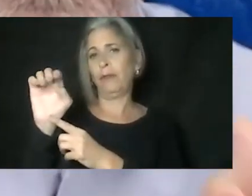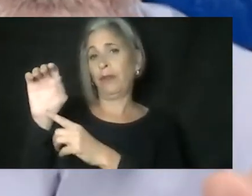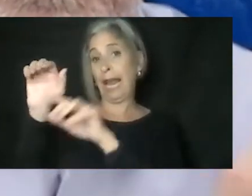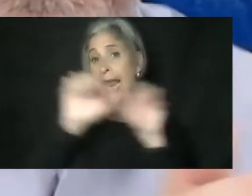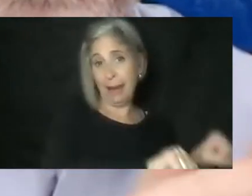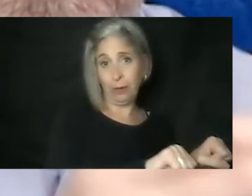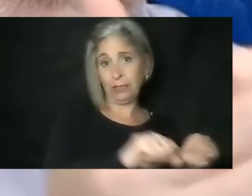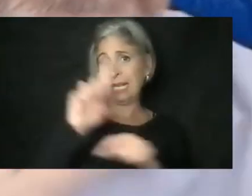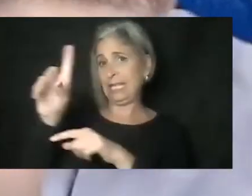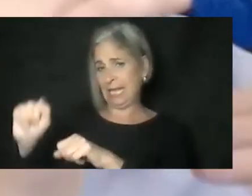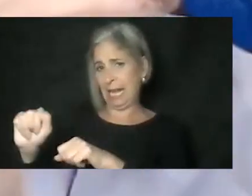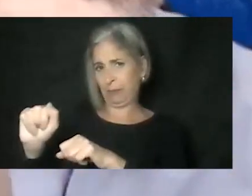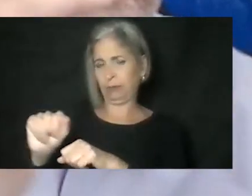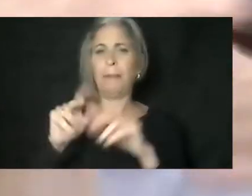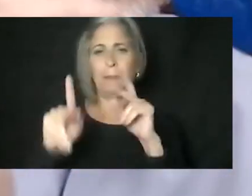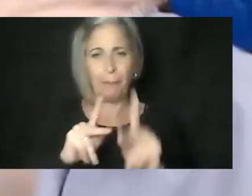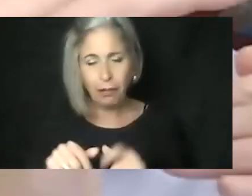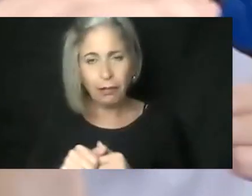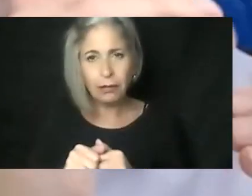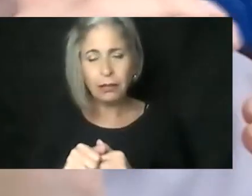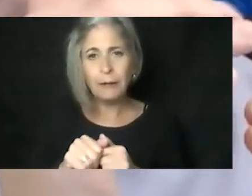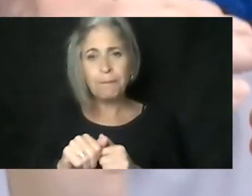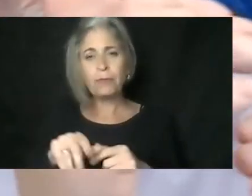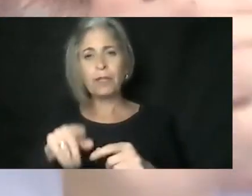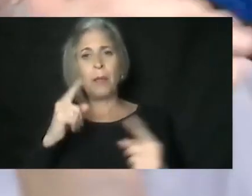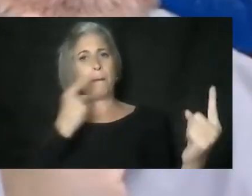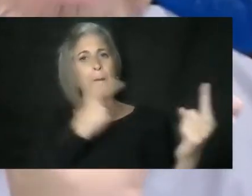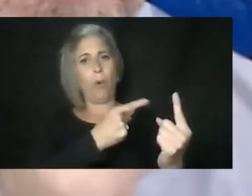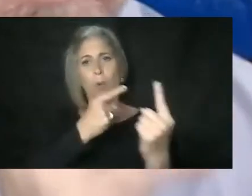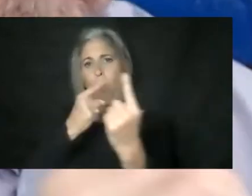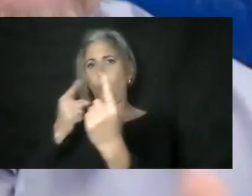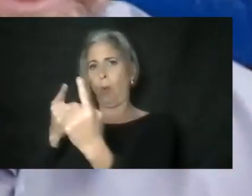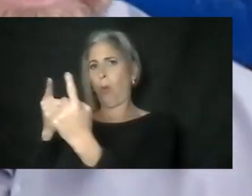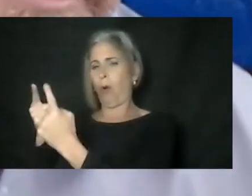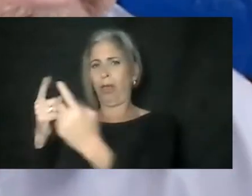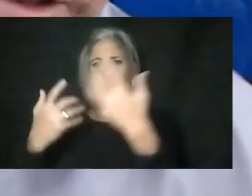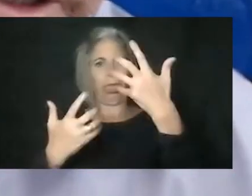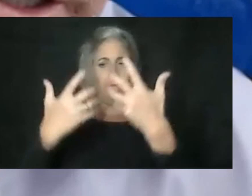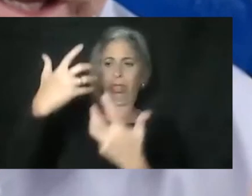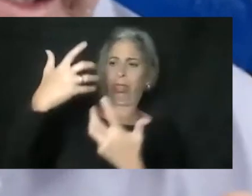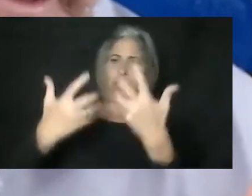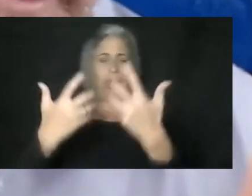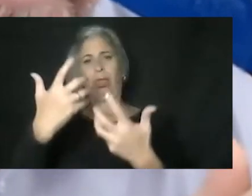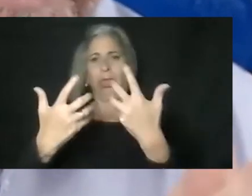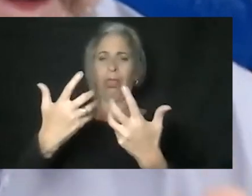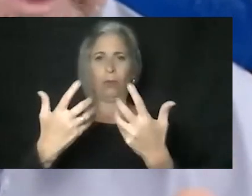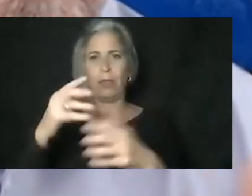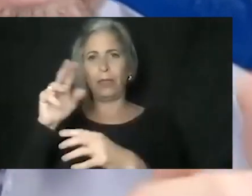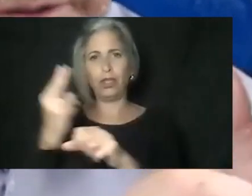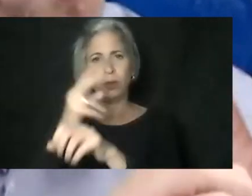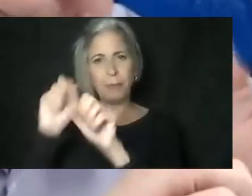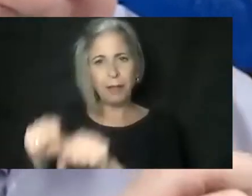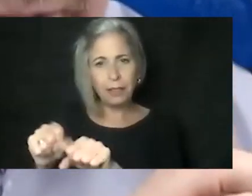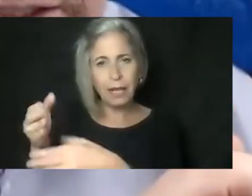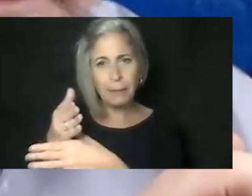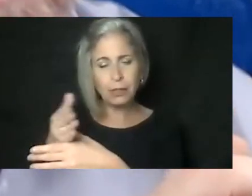people, or that kind of proves or points statistically to the real mismatch that you find in usability